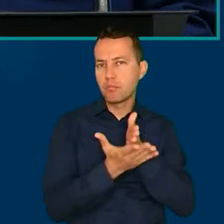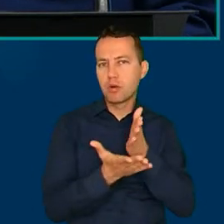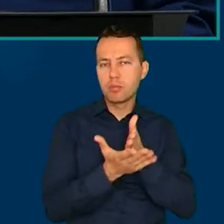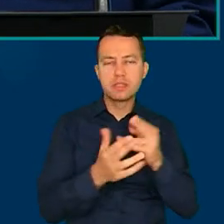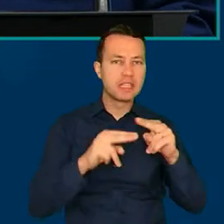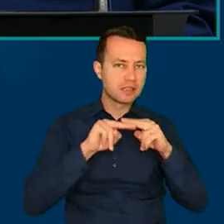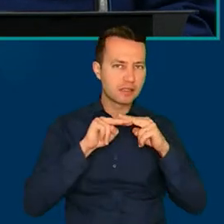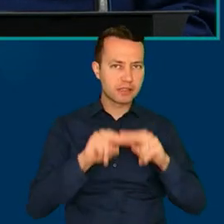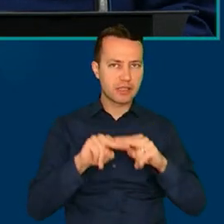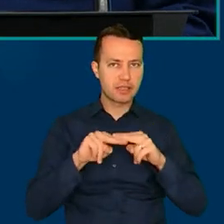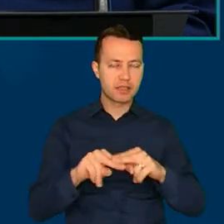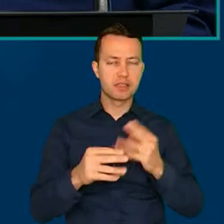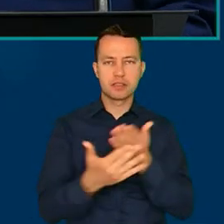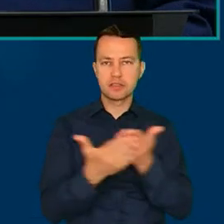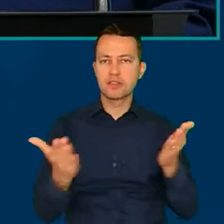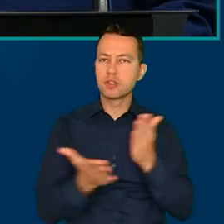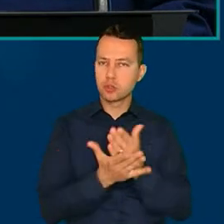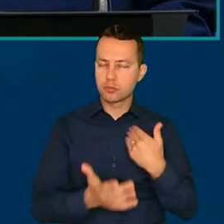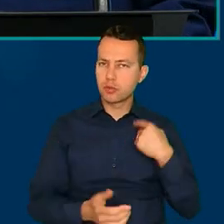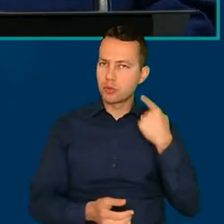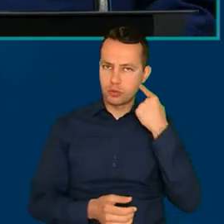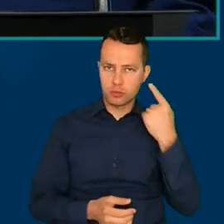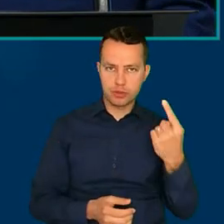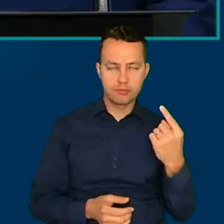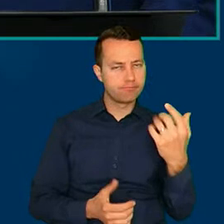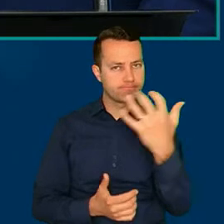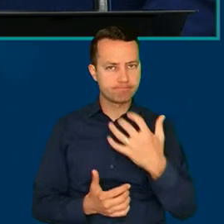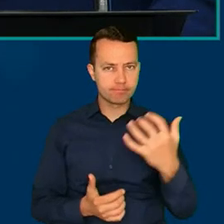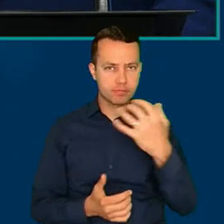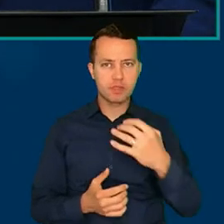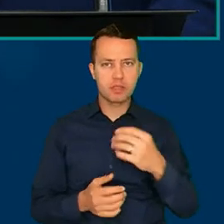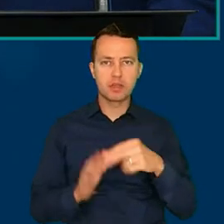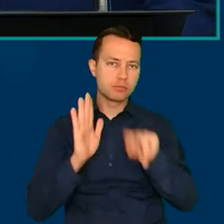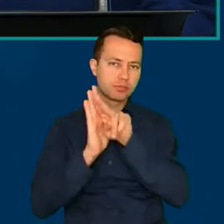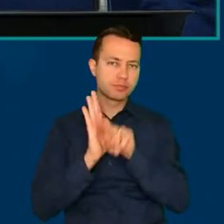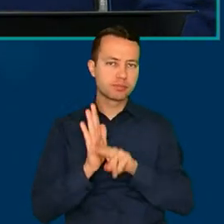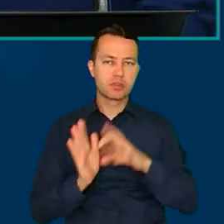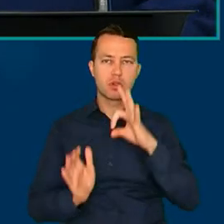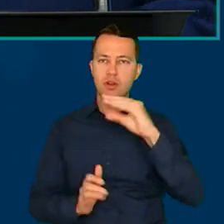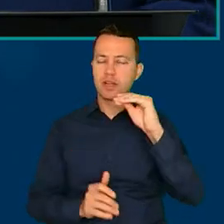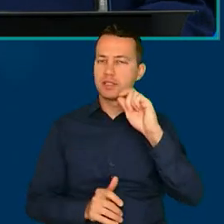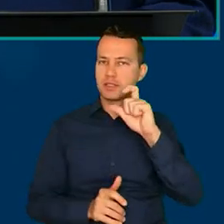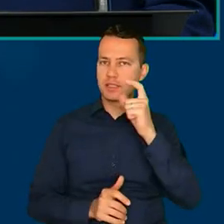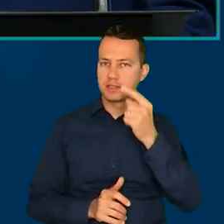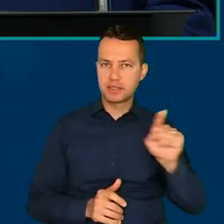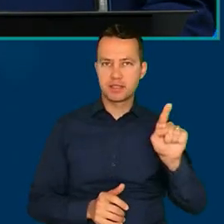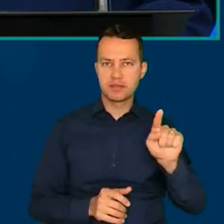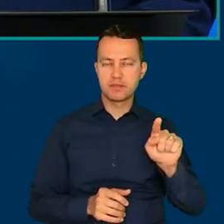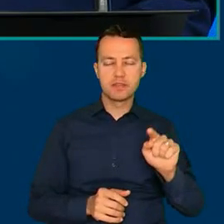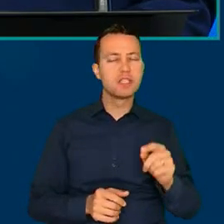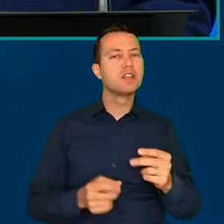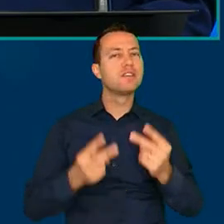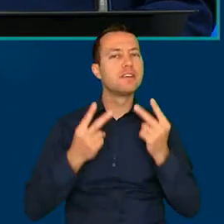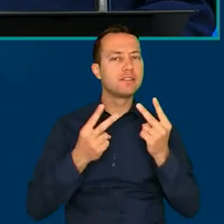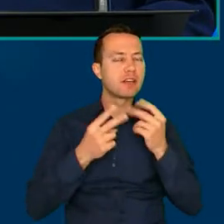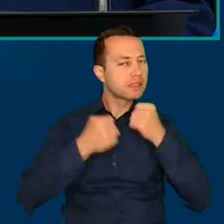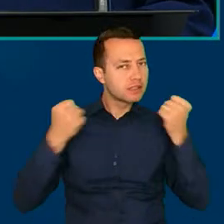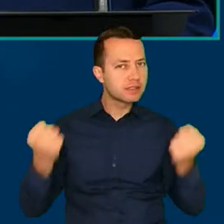helpful to you. This is a very helpful tool, OECD guidance on